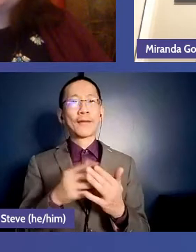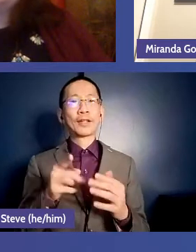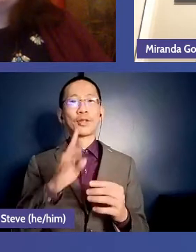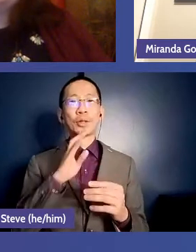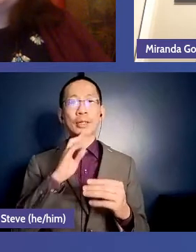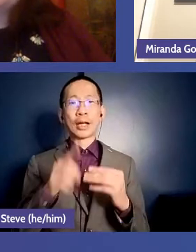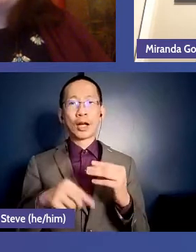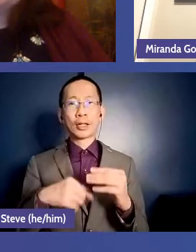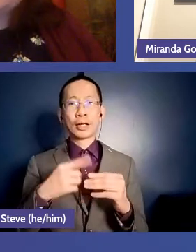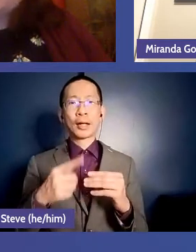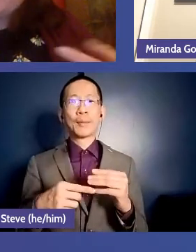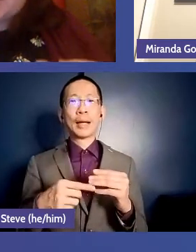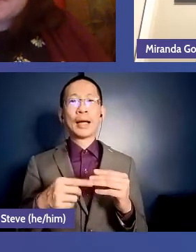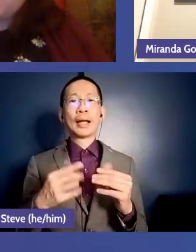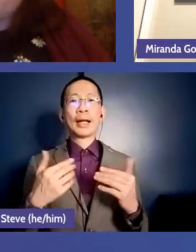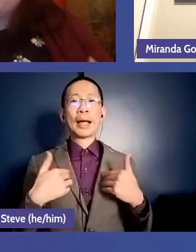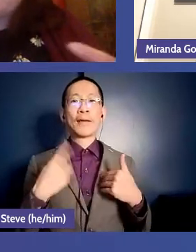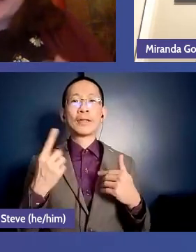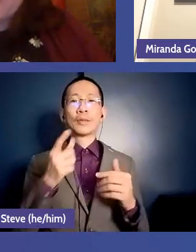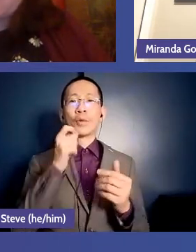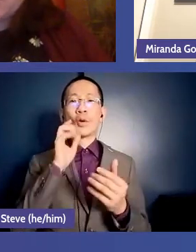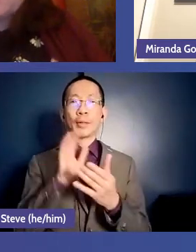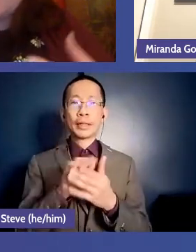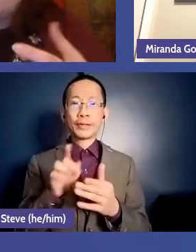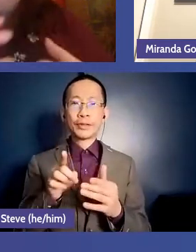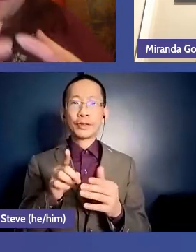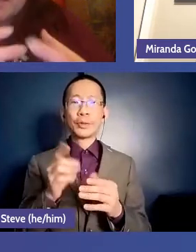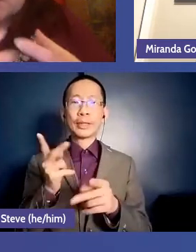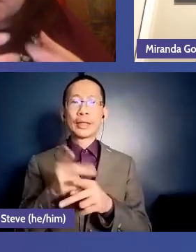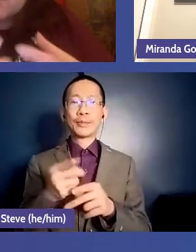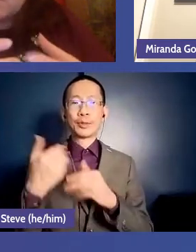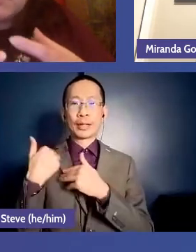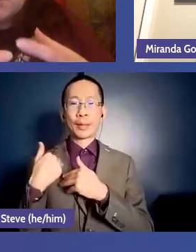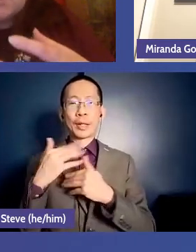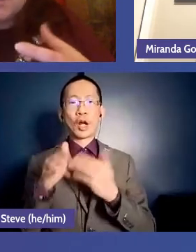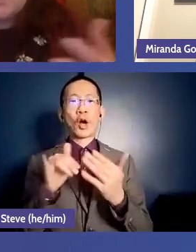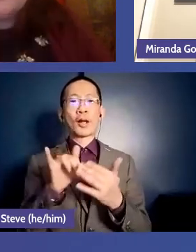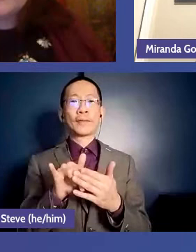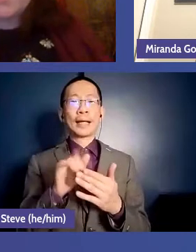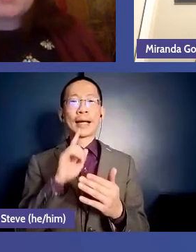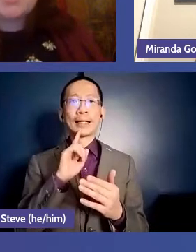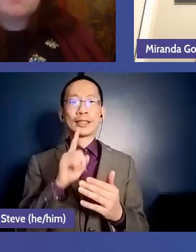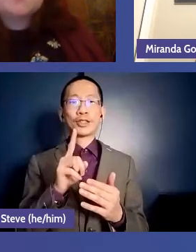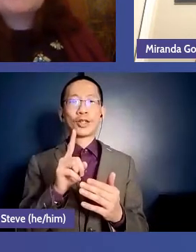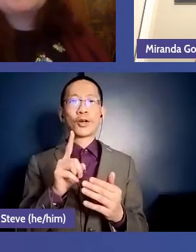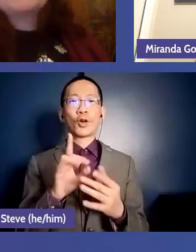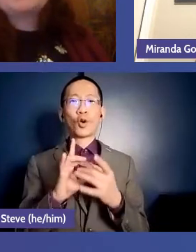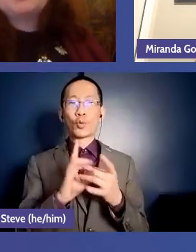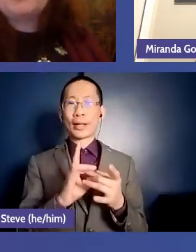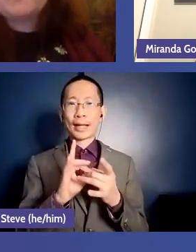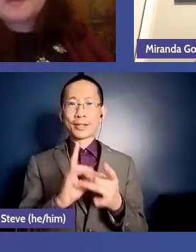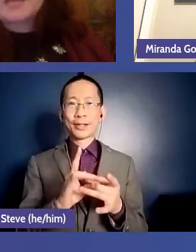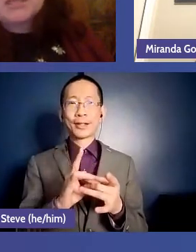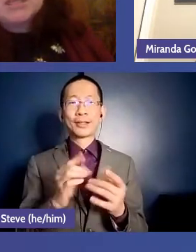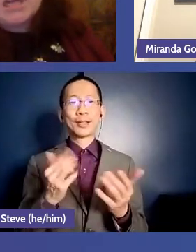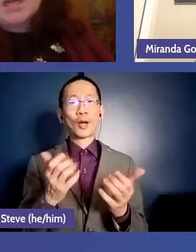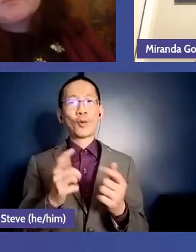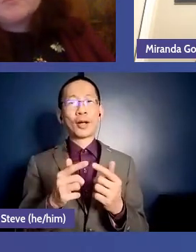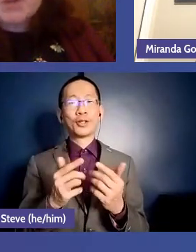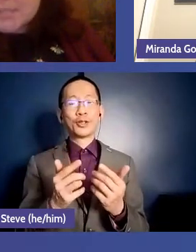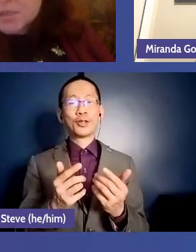the having someone who believes in you, who holds you accountable, I mean, all of that is so relational. So I just want to uplift